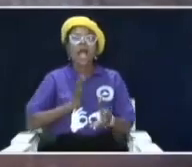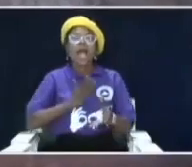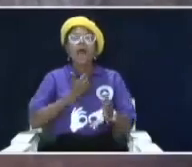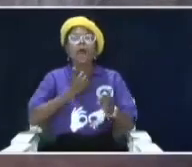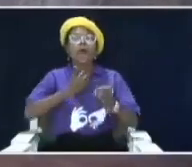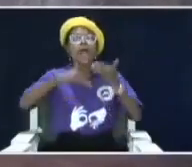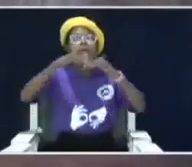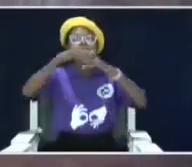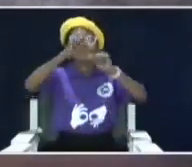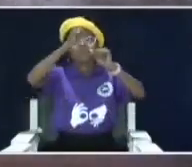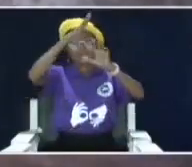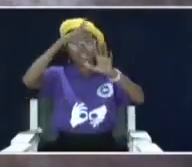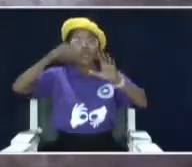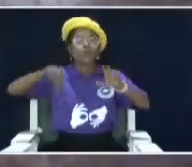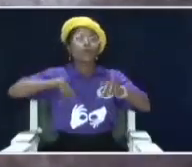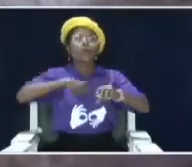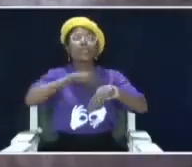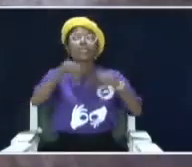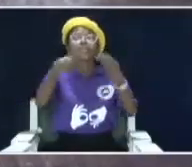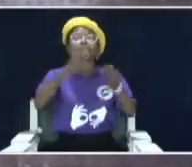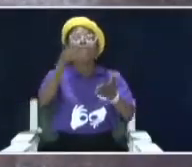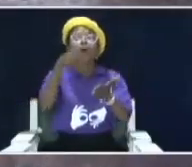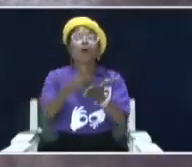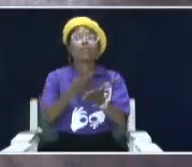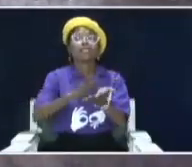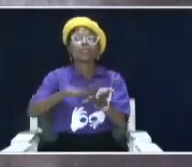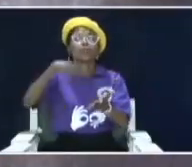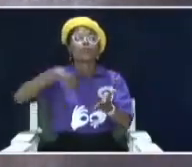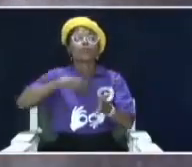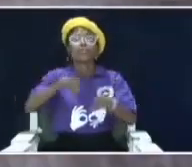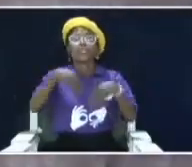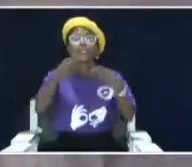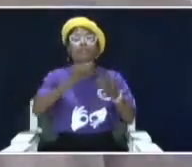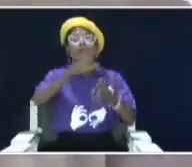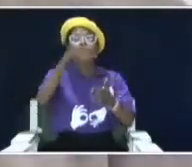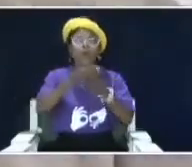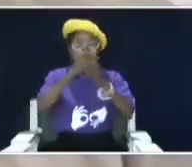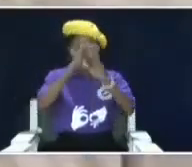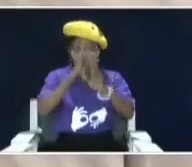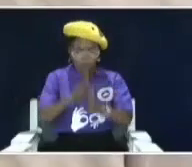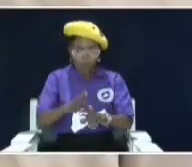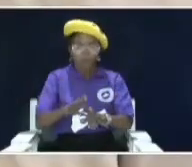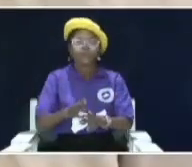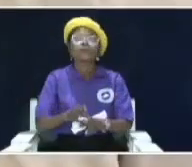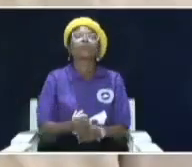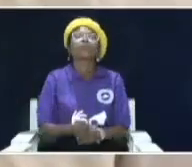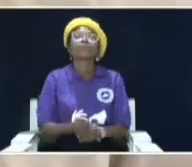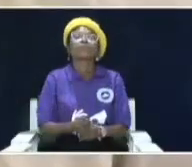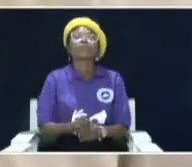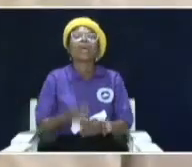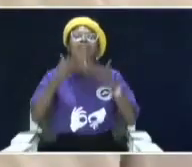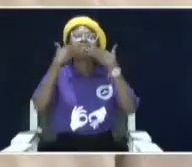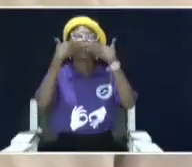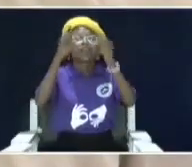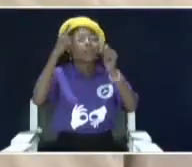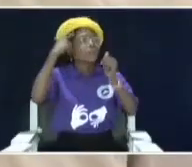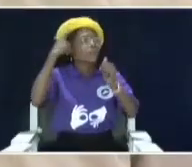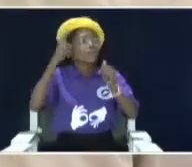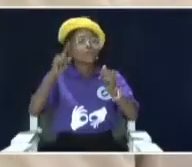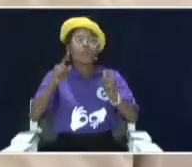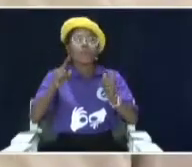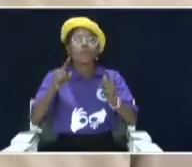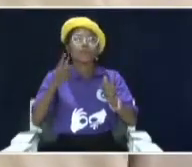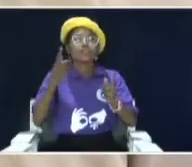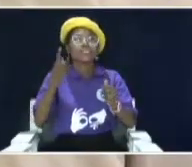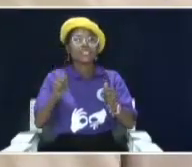Heavenly Father, we give you all the glory. We give you all the honor. We give you all adoration. Thank you for the way